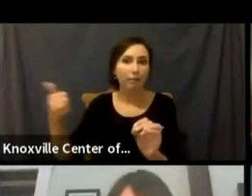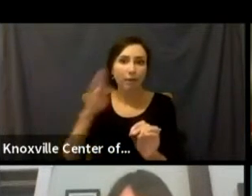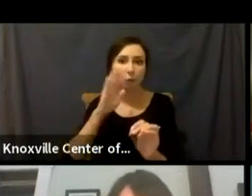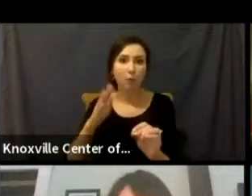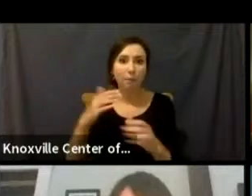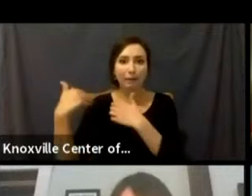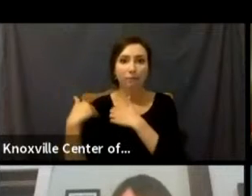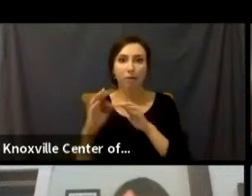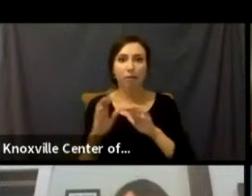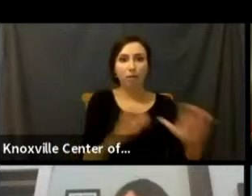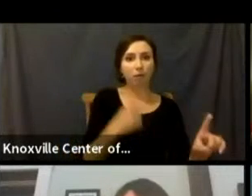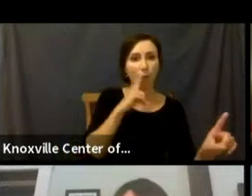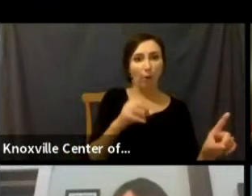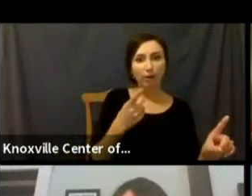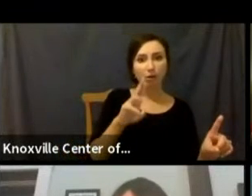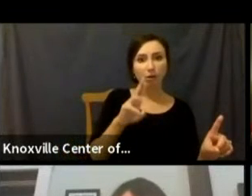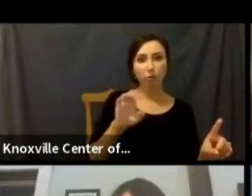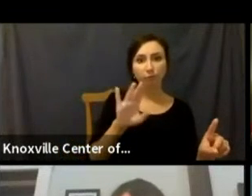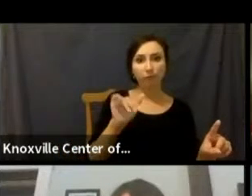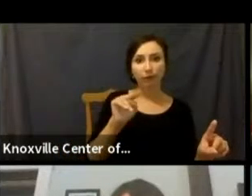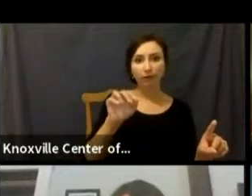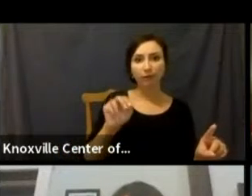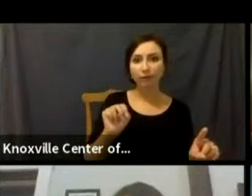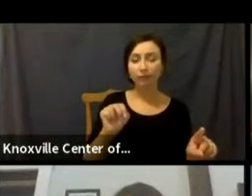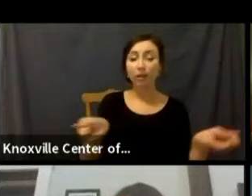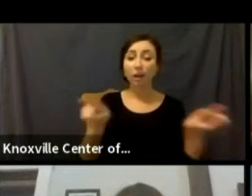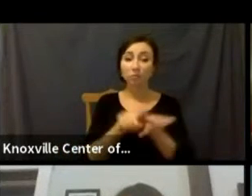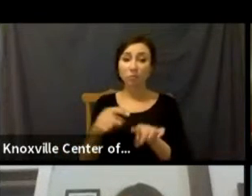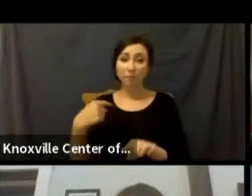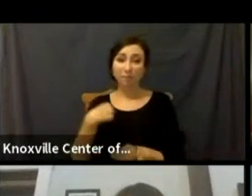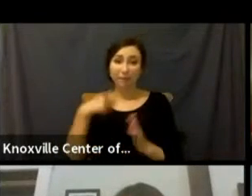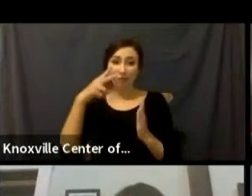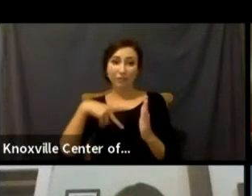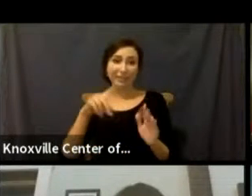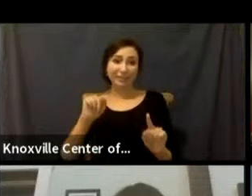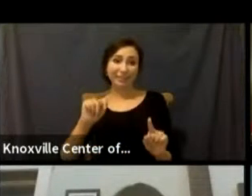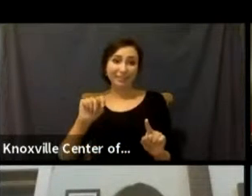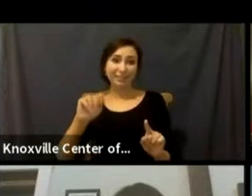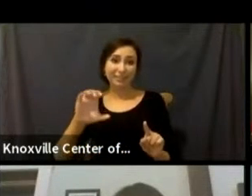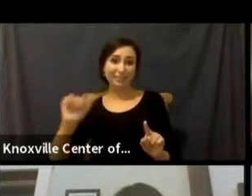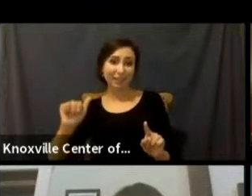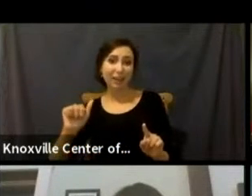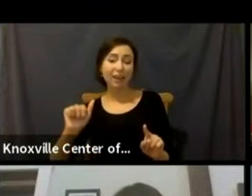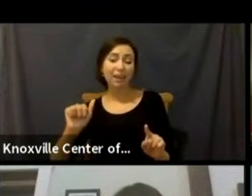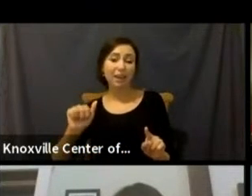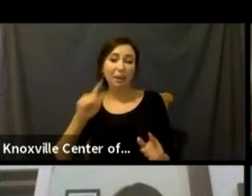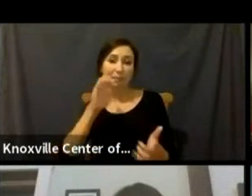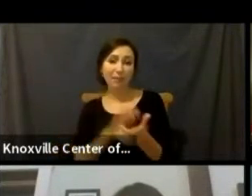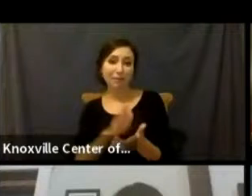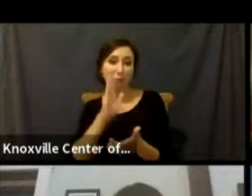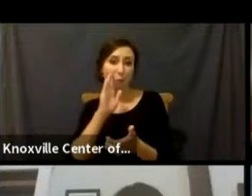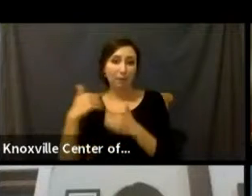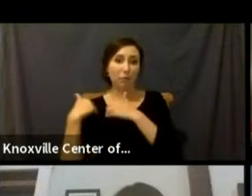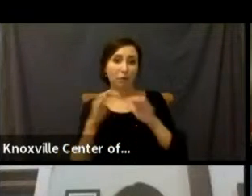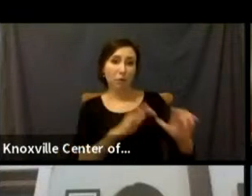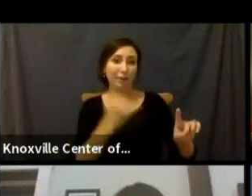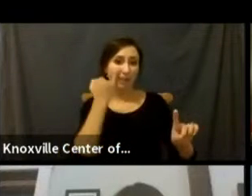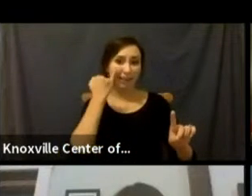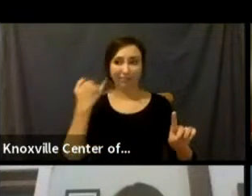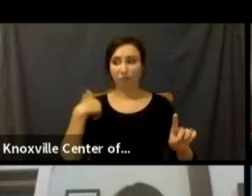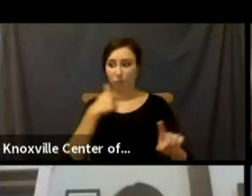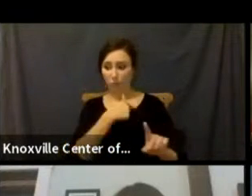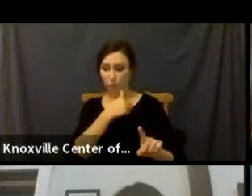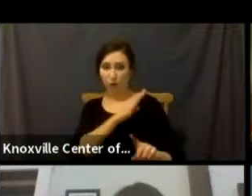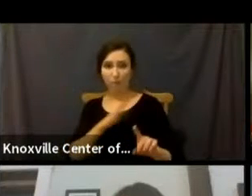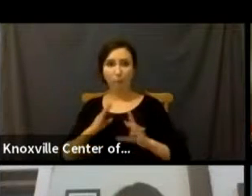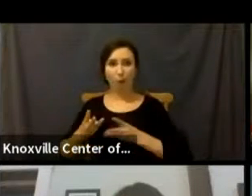on her shoulders. I also, by me reading the TCA, believe that it would be on her shoulders if they got rid of us, for her